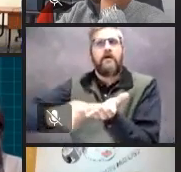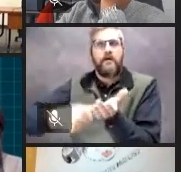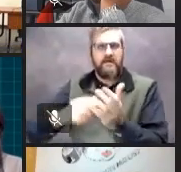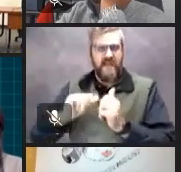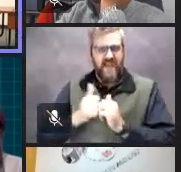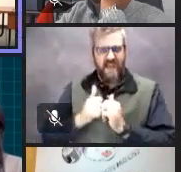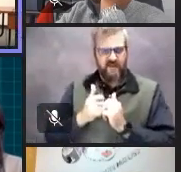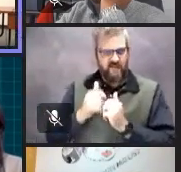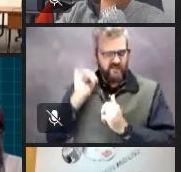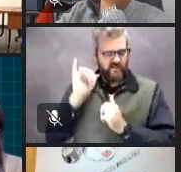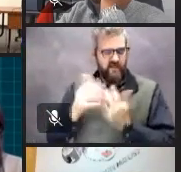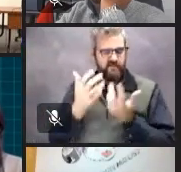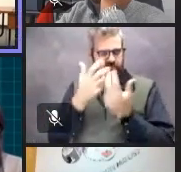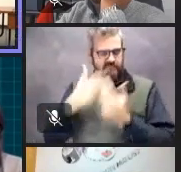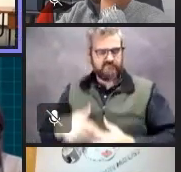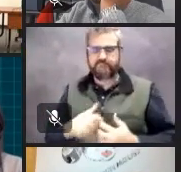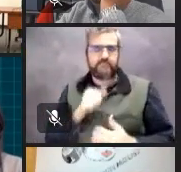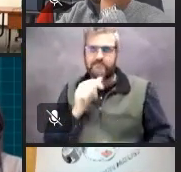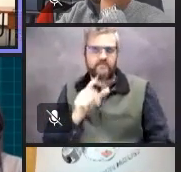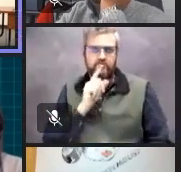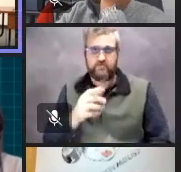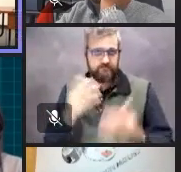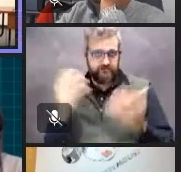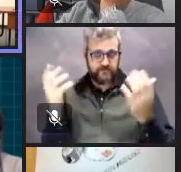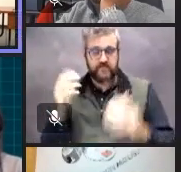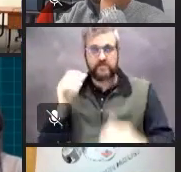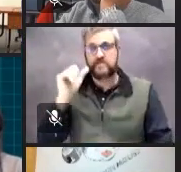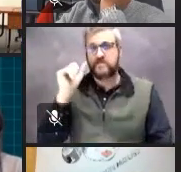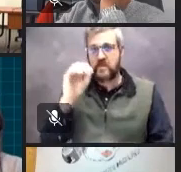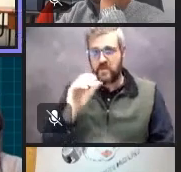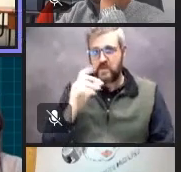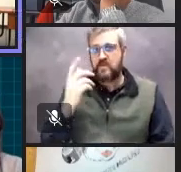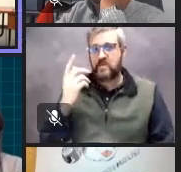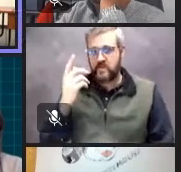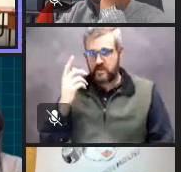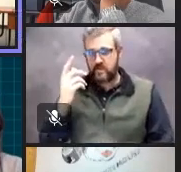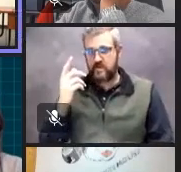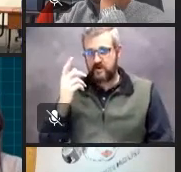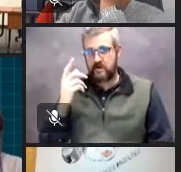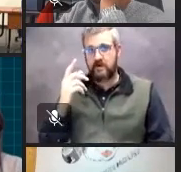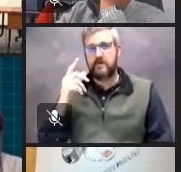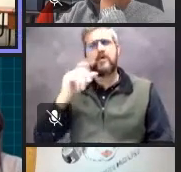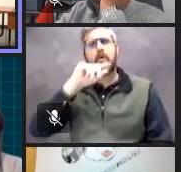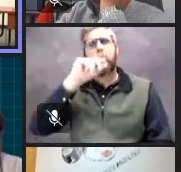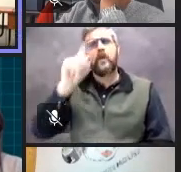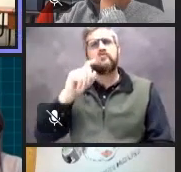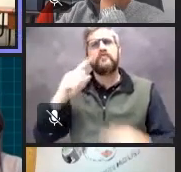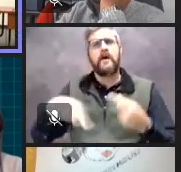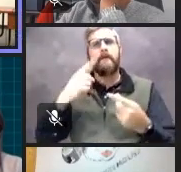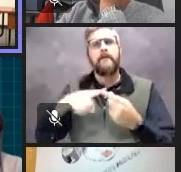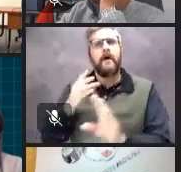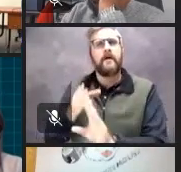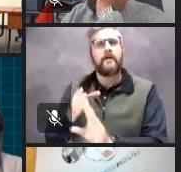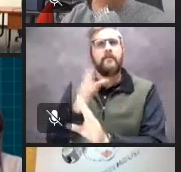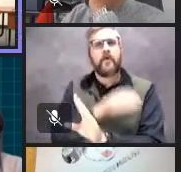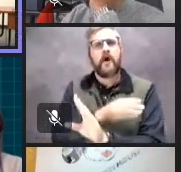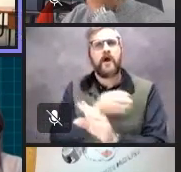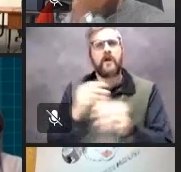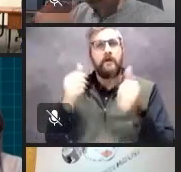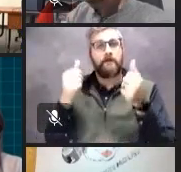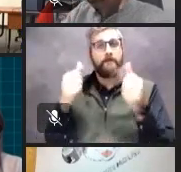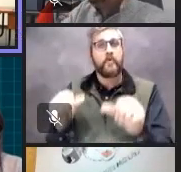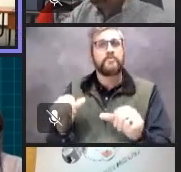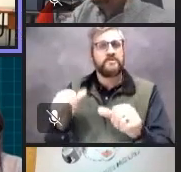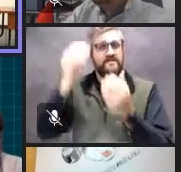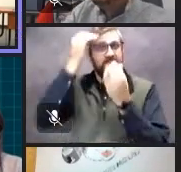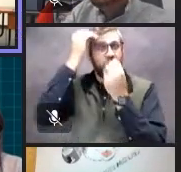does that work? I'm not sure. So there are, I think, questions around the sort of prior posting of all of this information